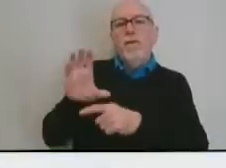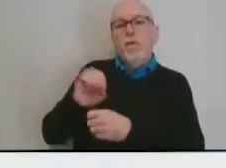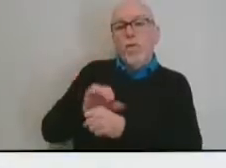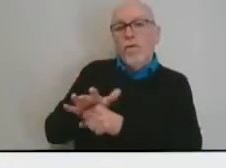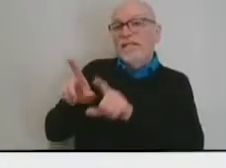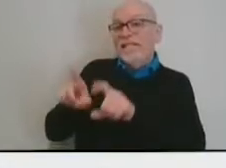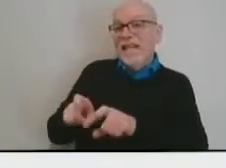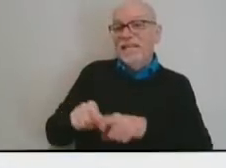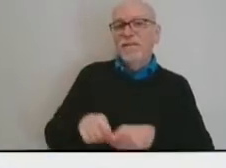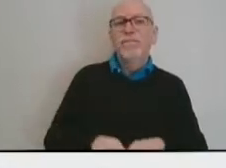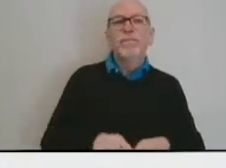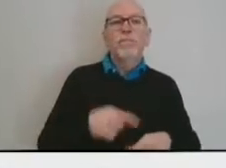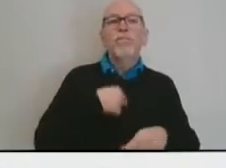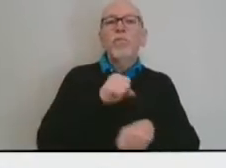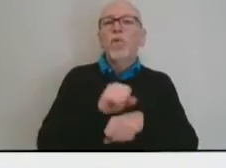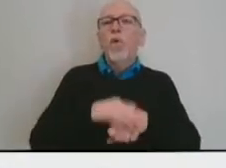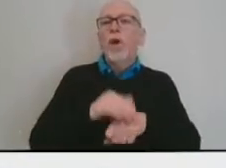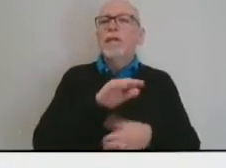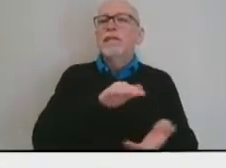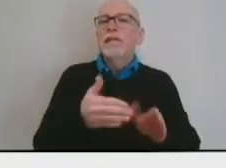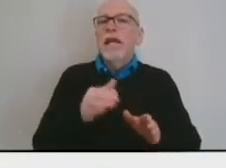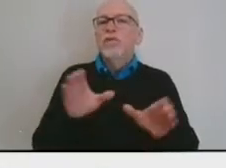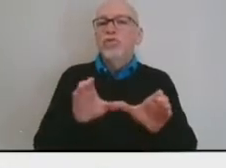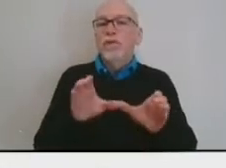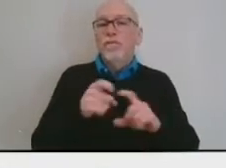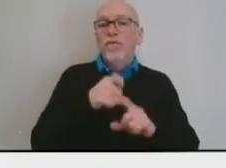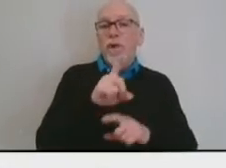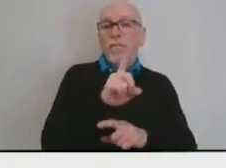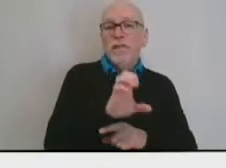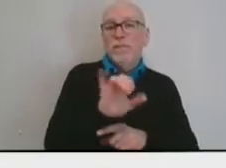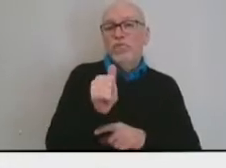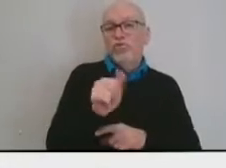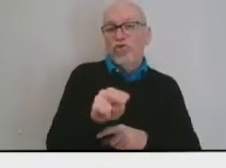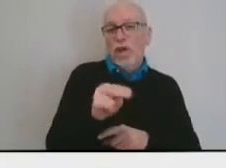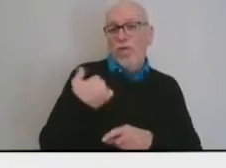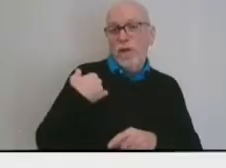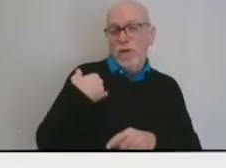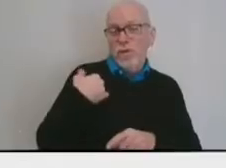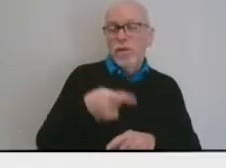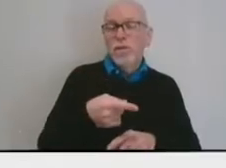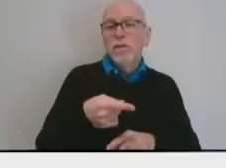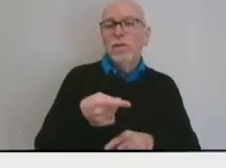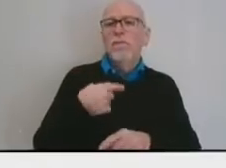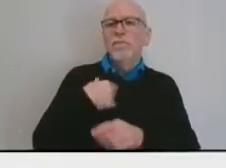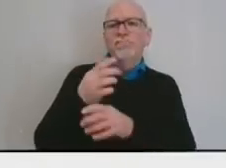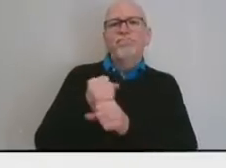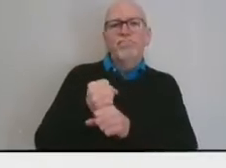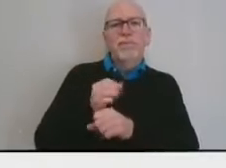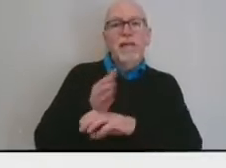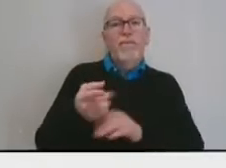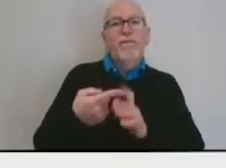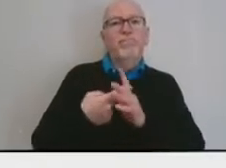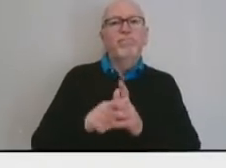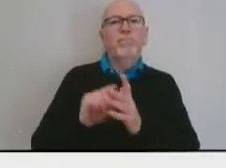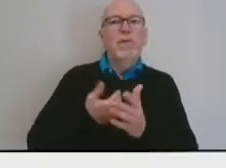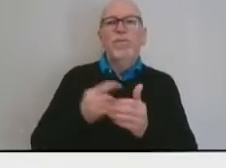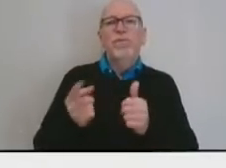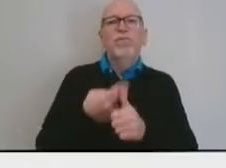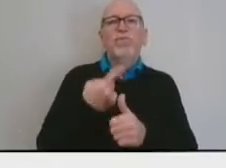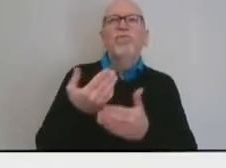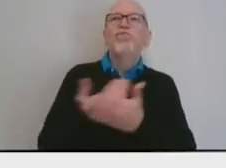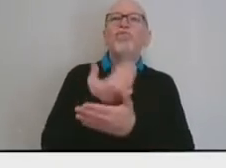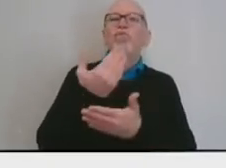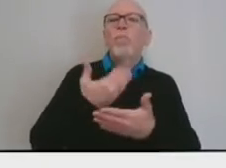also working through death certificates from late December and January of this year that came in following the launch of our new birth and death